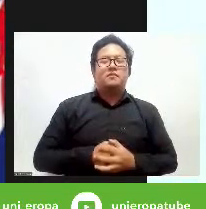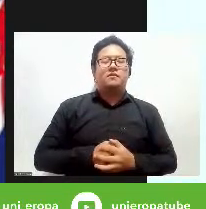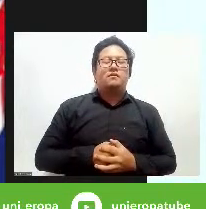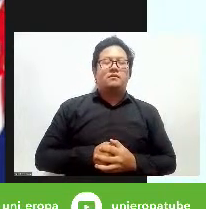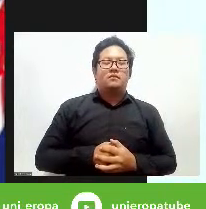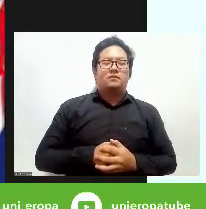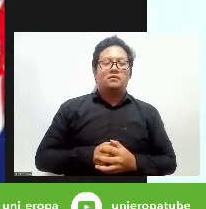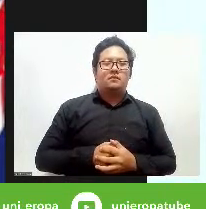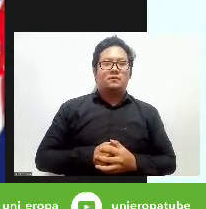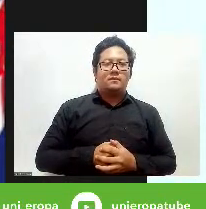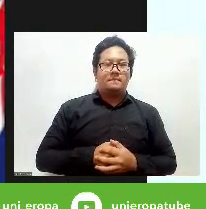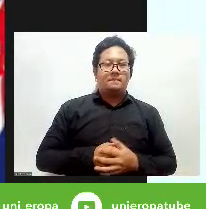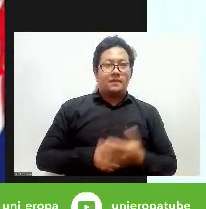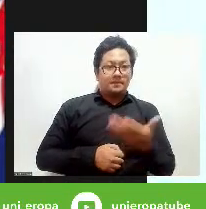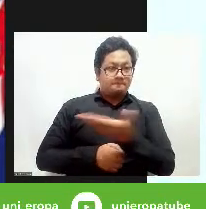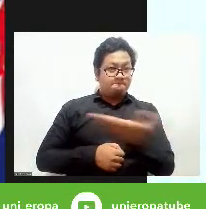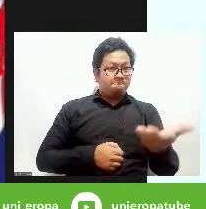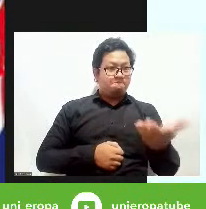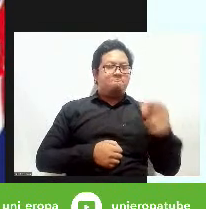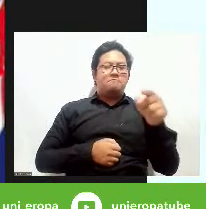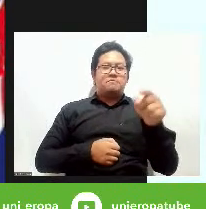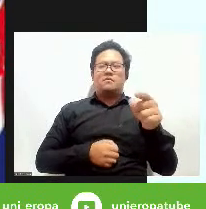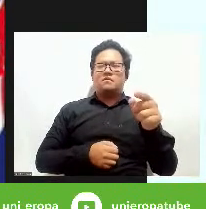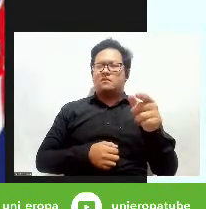a website is